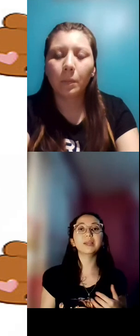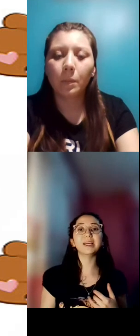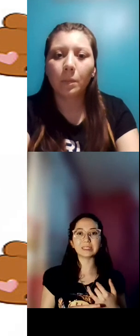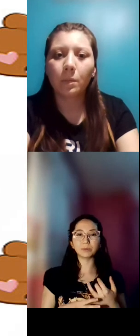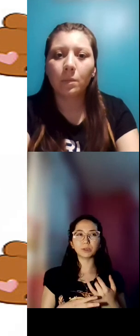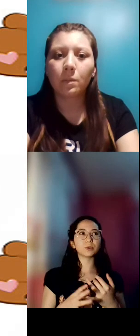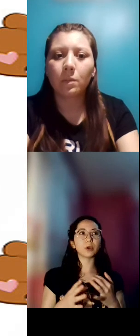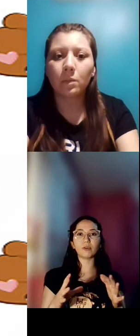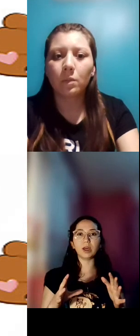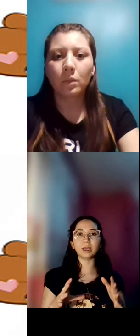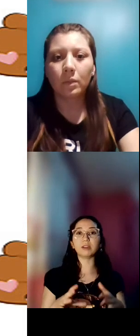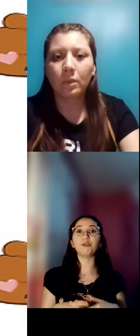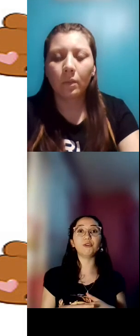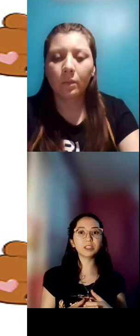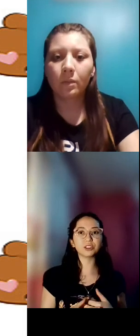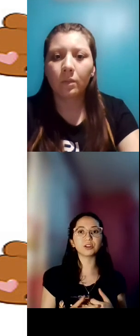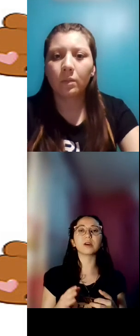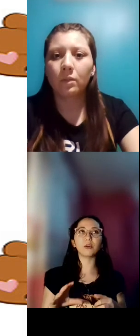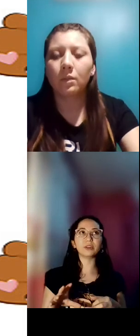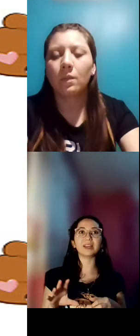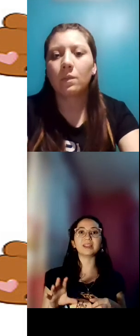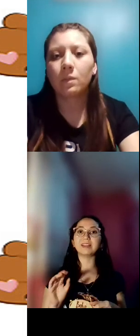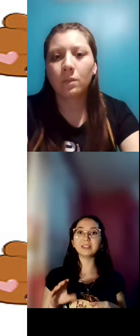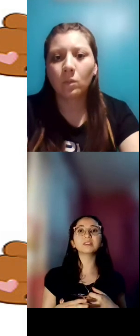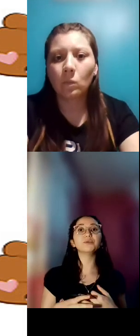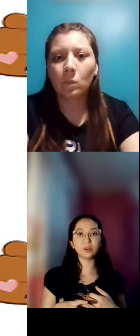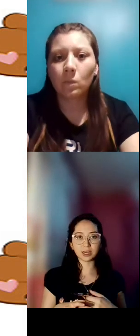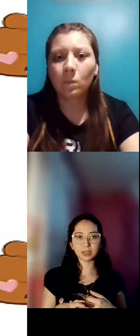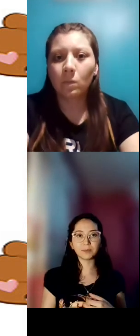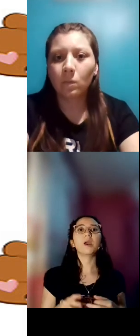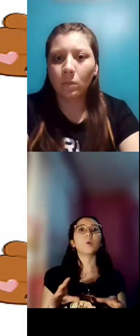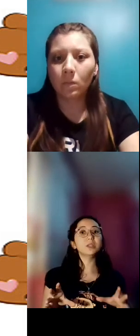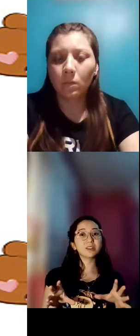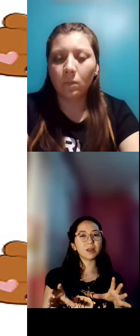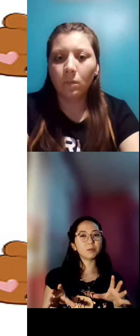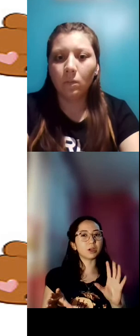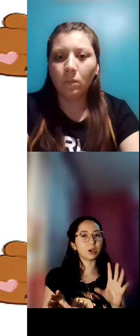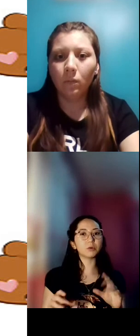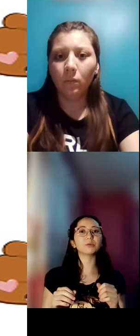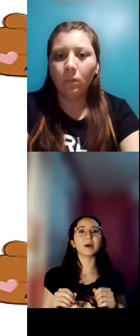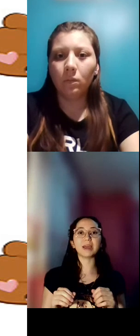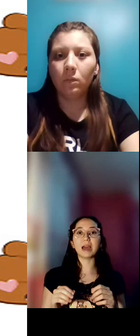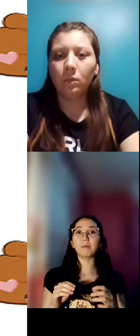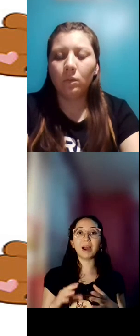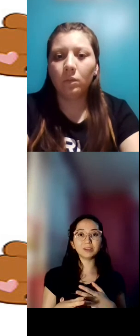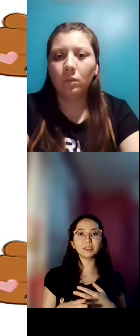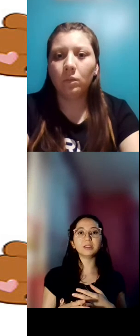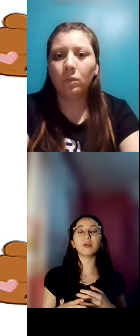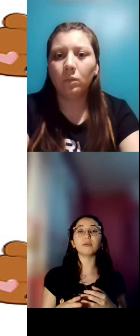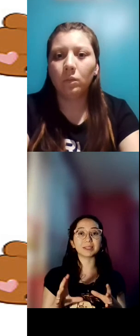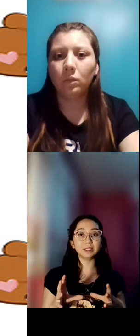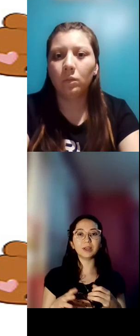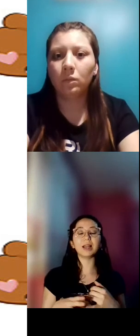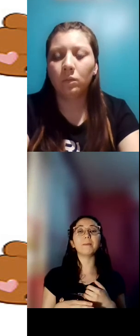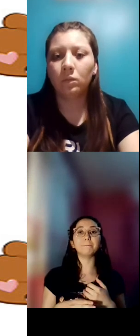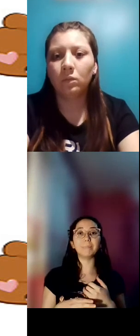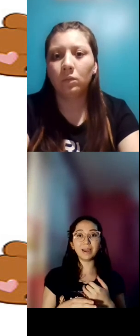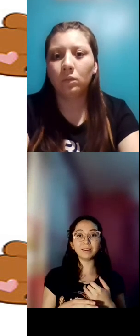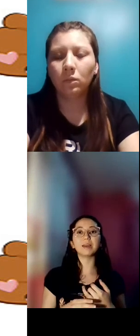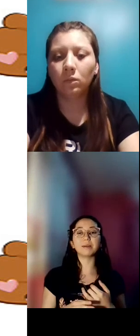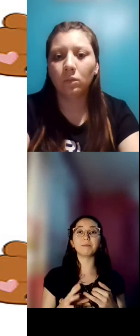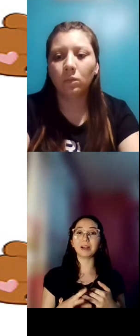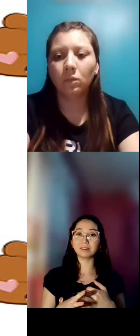Diarrhea is usually a symptom of an infection of the digestive tract, which can be caused by a variety of